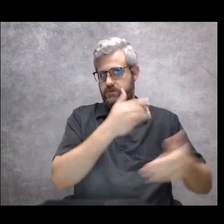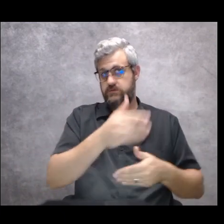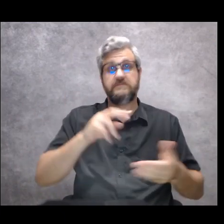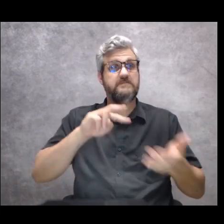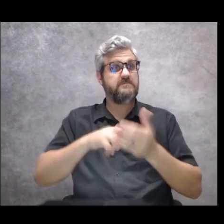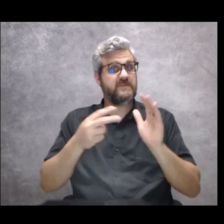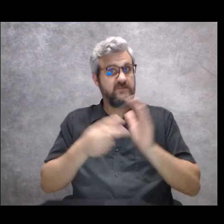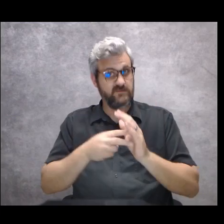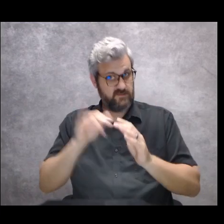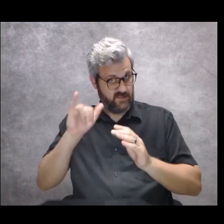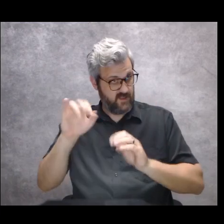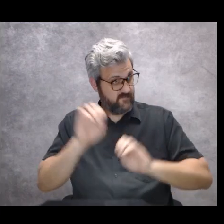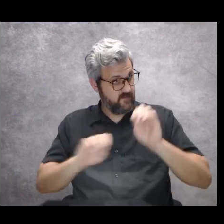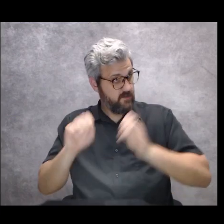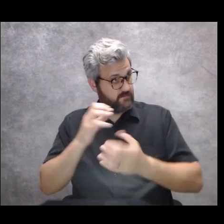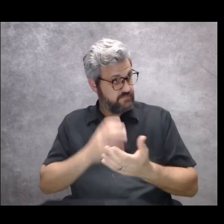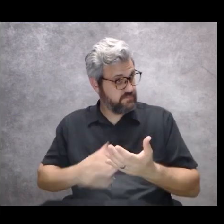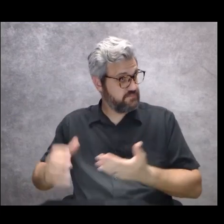district instructional planning.